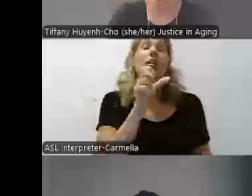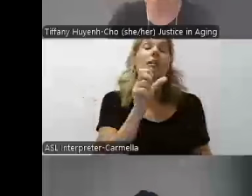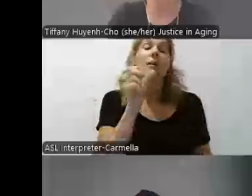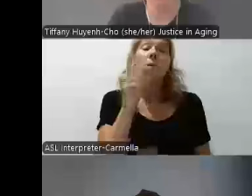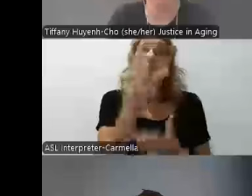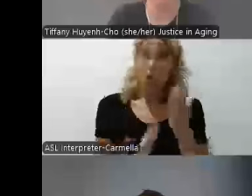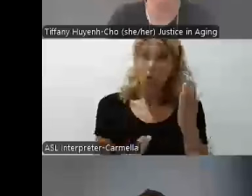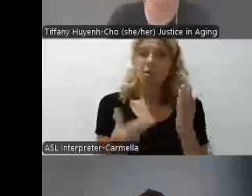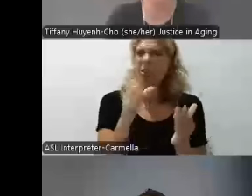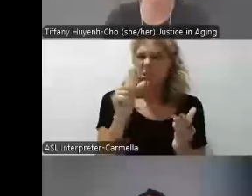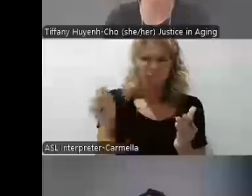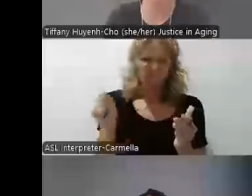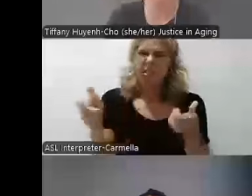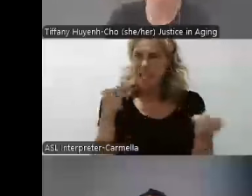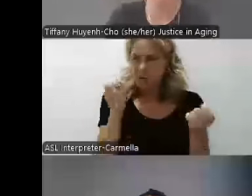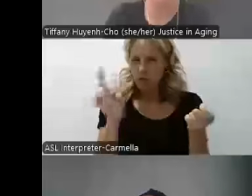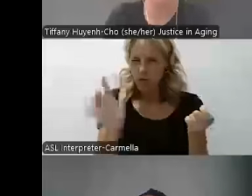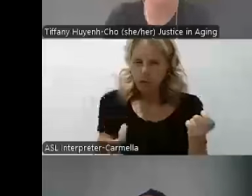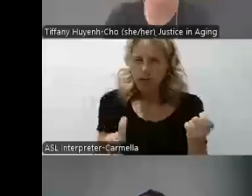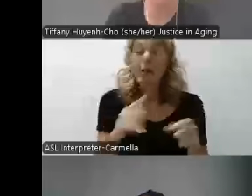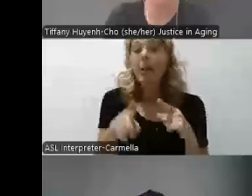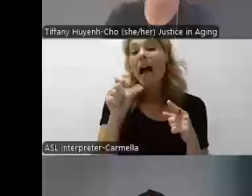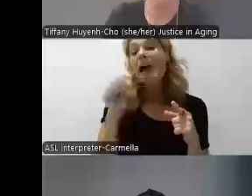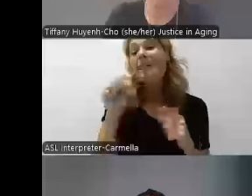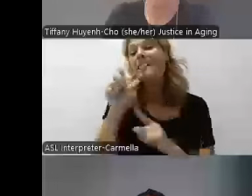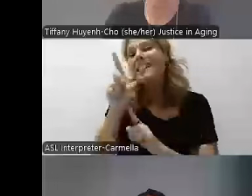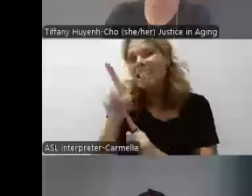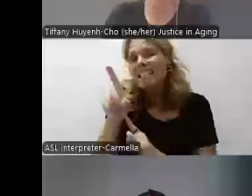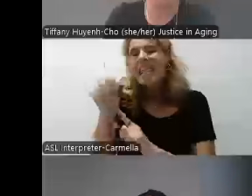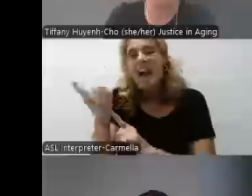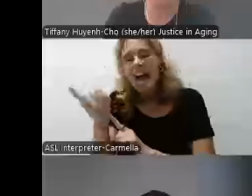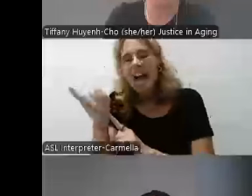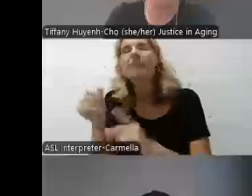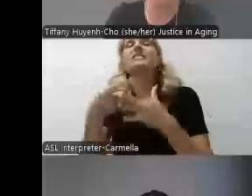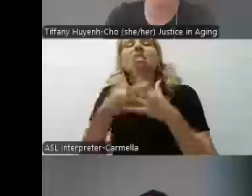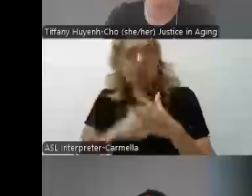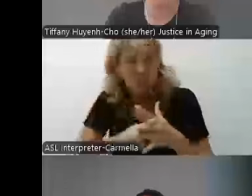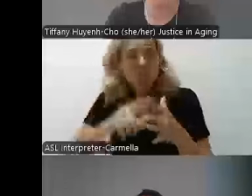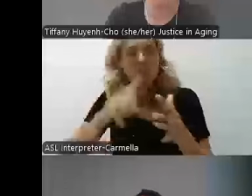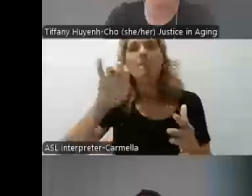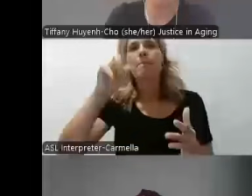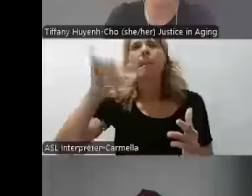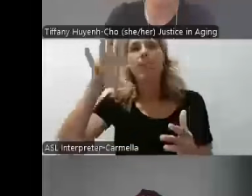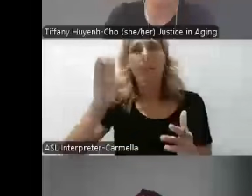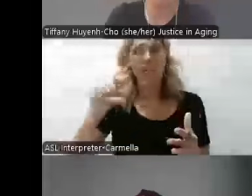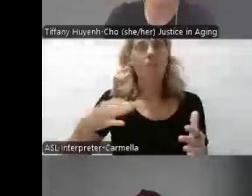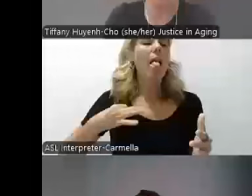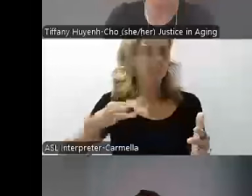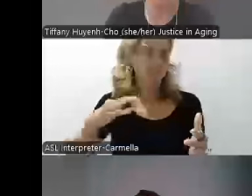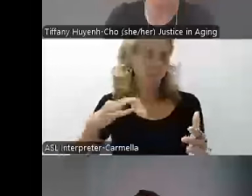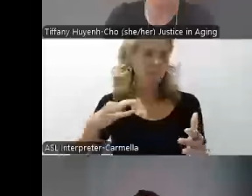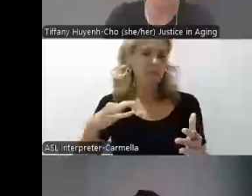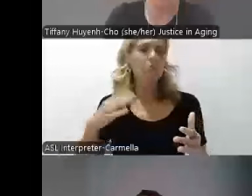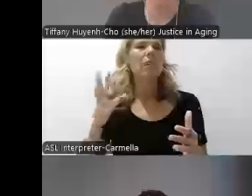Social Security Administration, but SSDI triggers Medicare eligibility. And it's